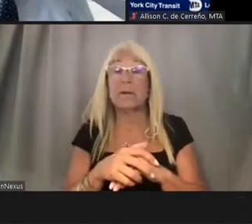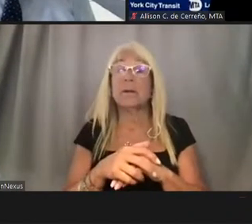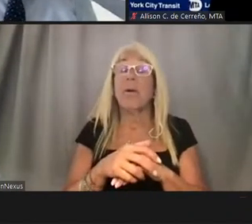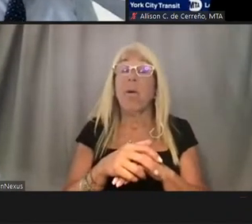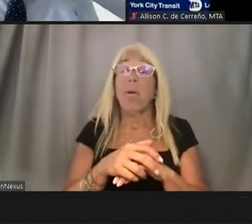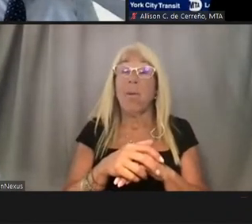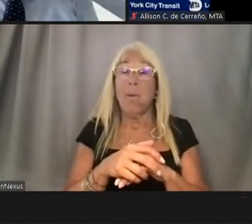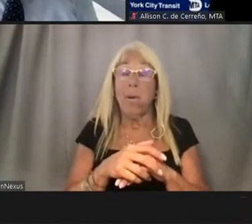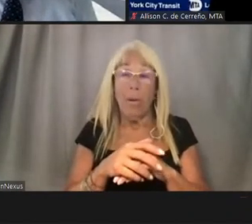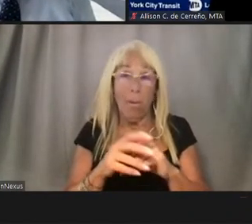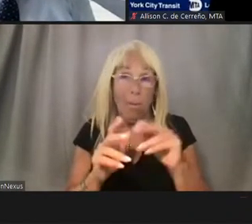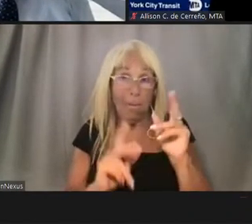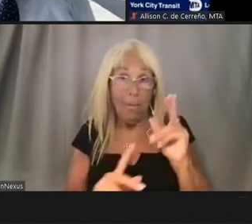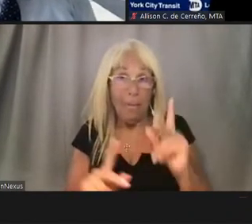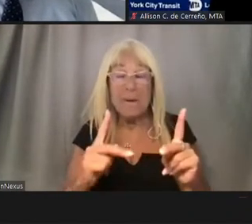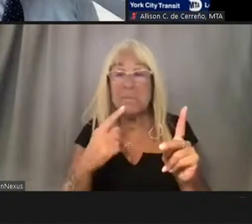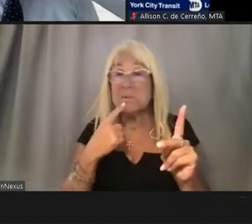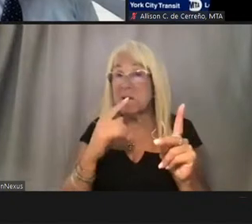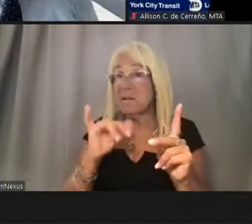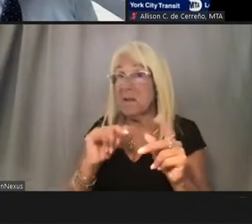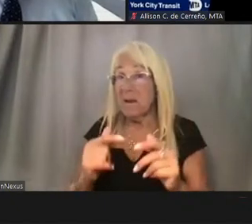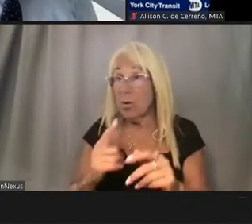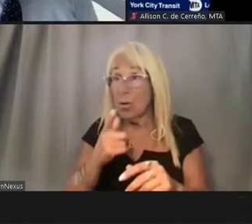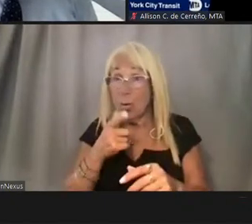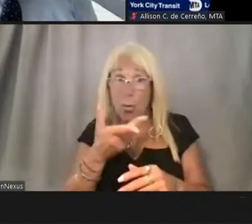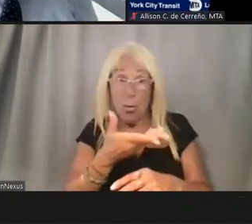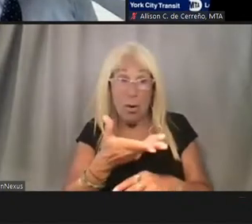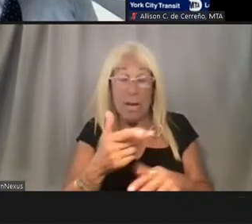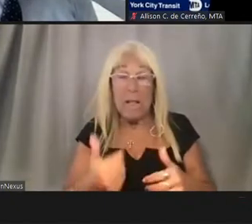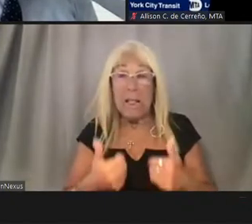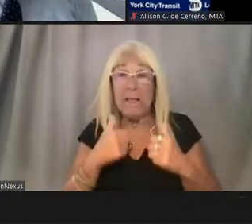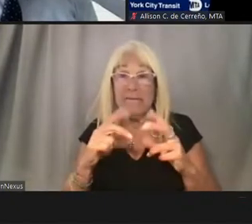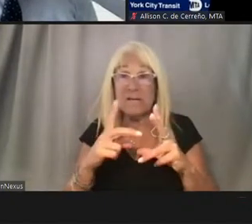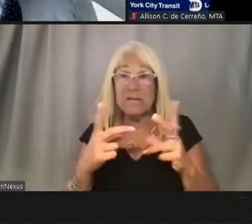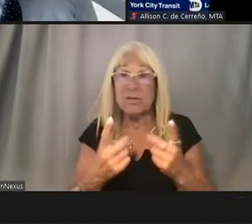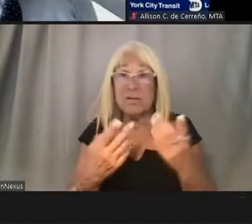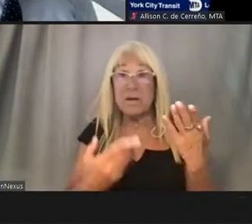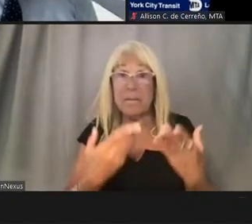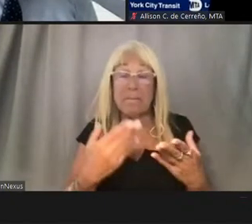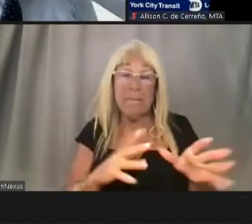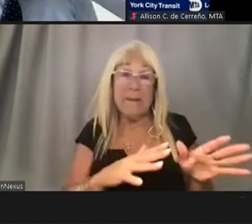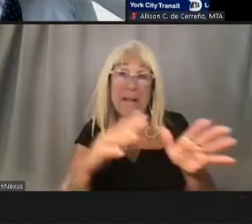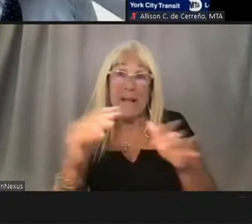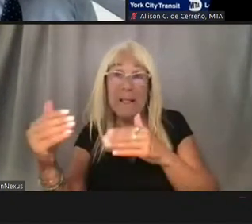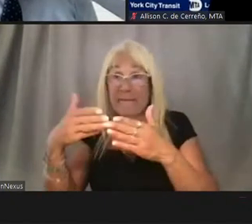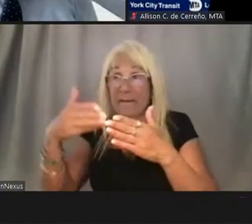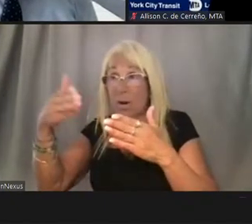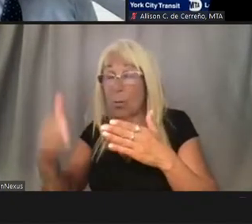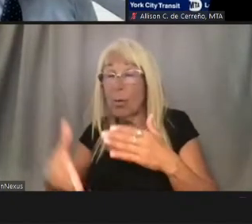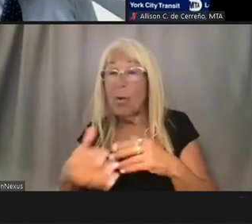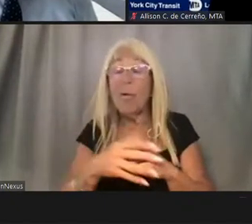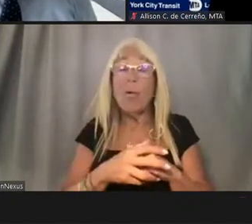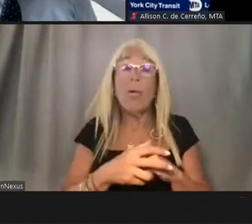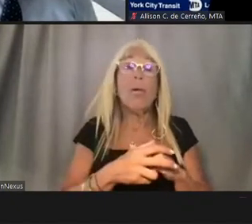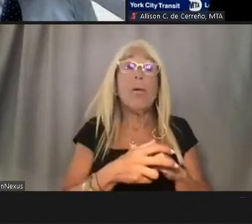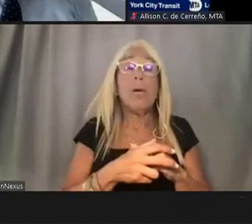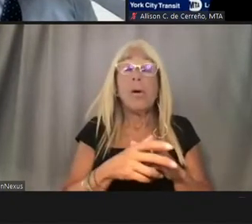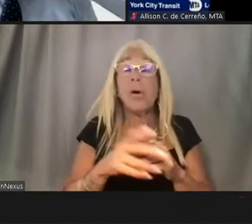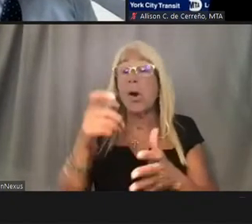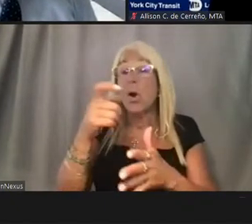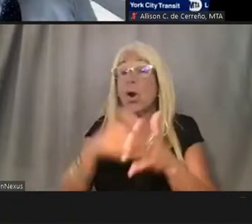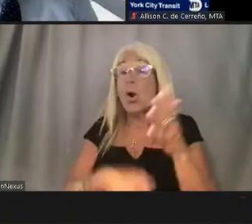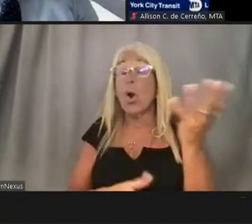constituents who live in the district and they're going away potentially they may have a vehicle and they're leaving on the weekend and the cost